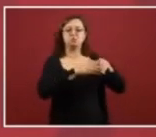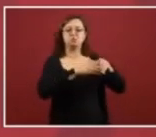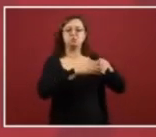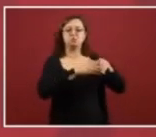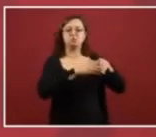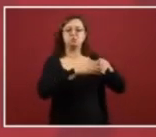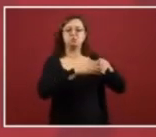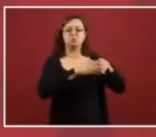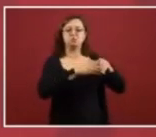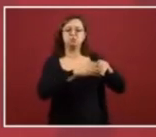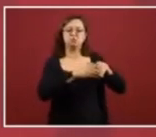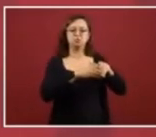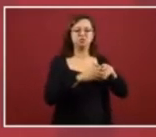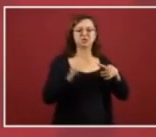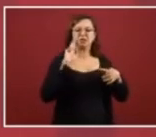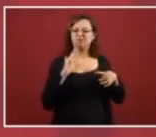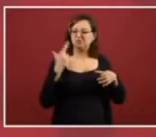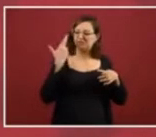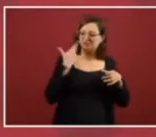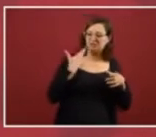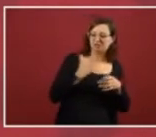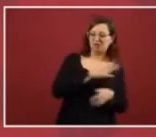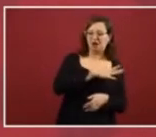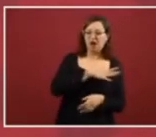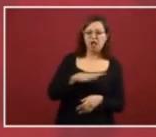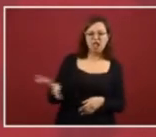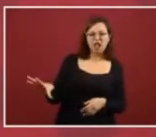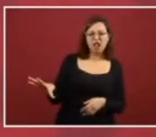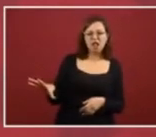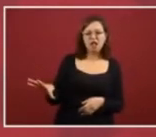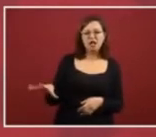Racista. Racist.